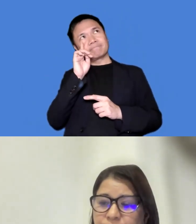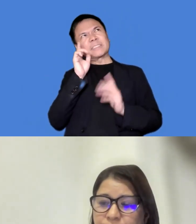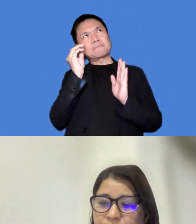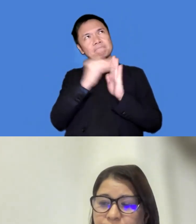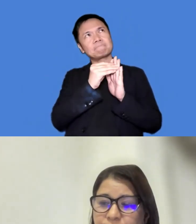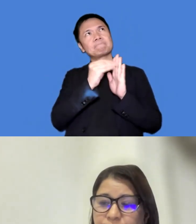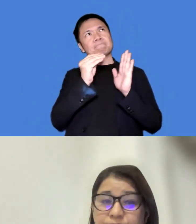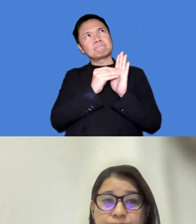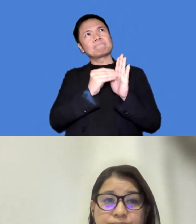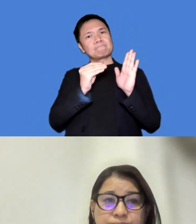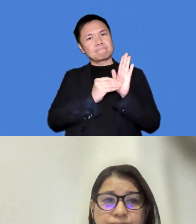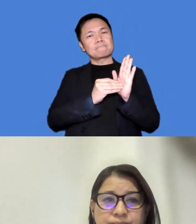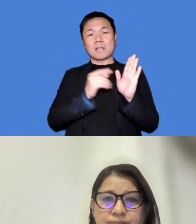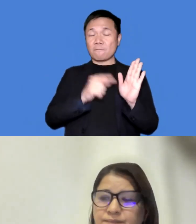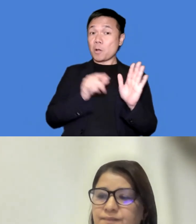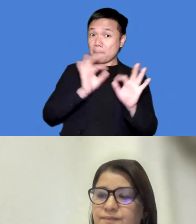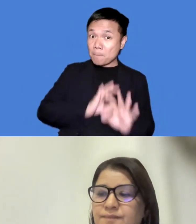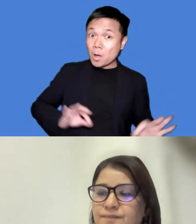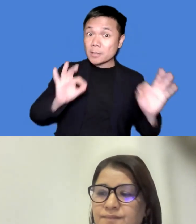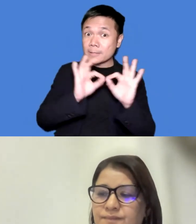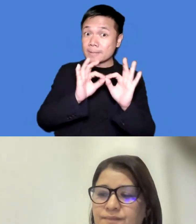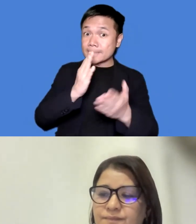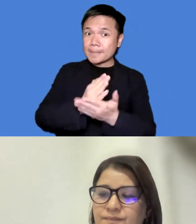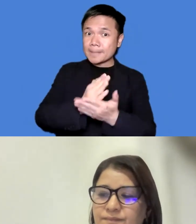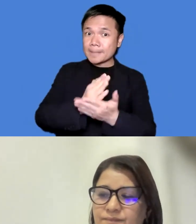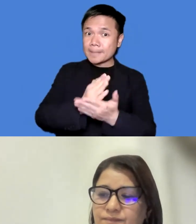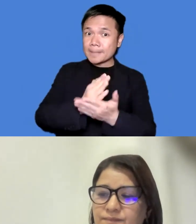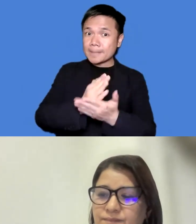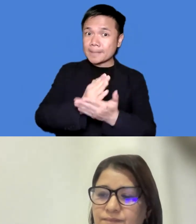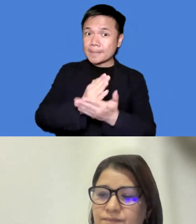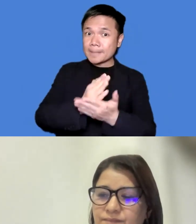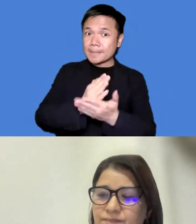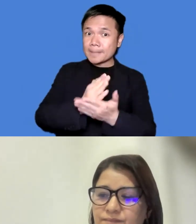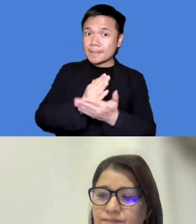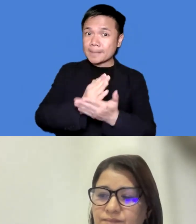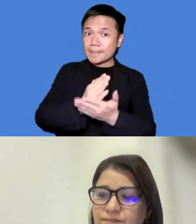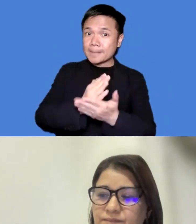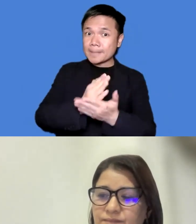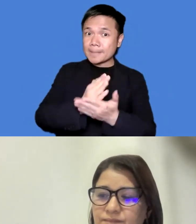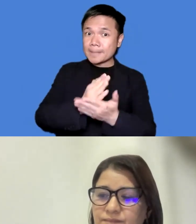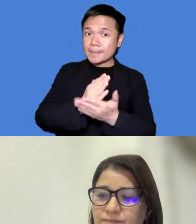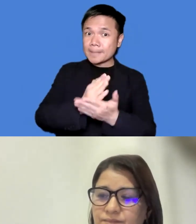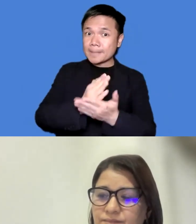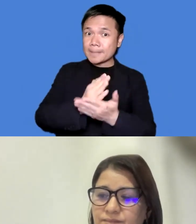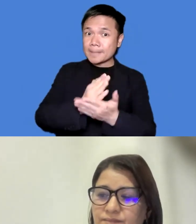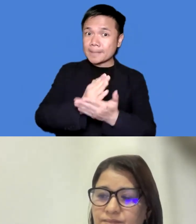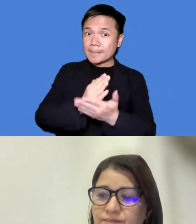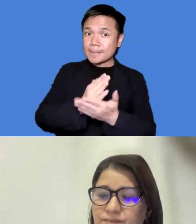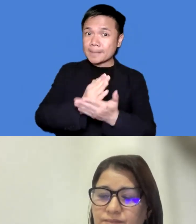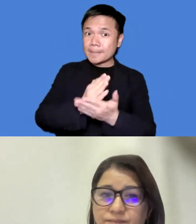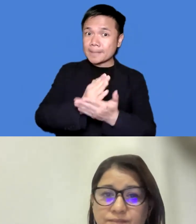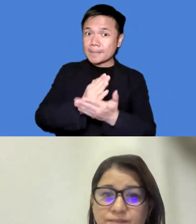to be worked on in your questions. So we would request you to share with us